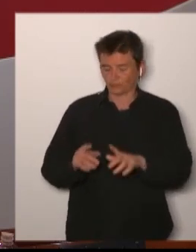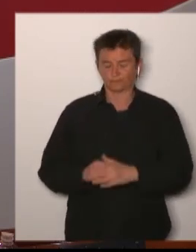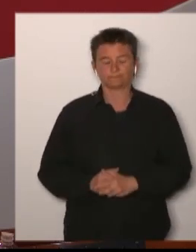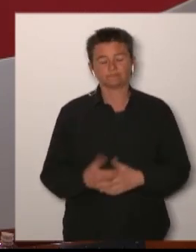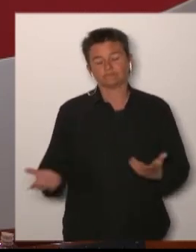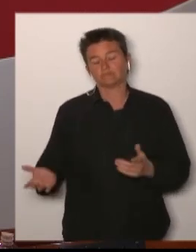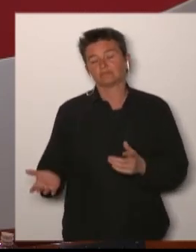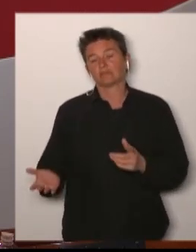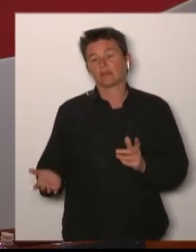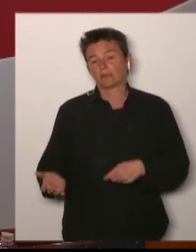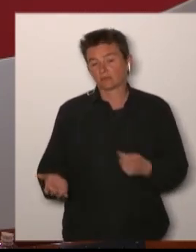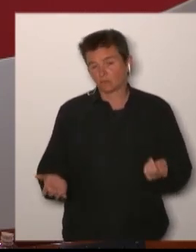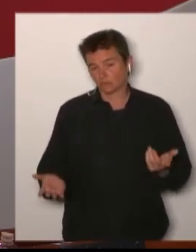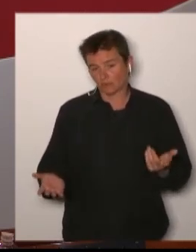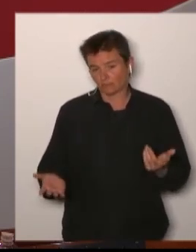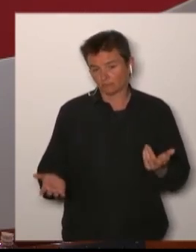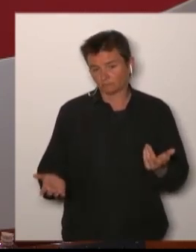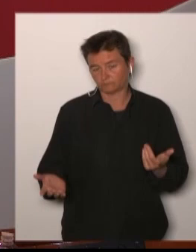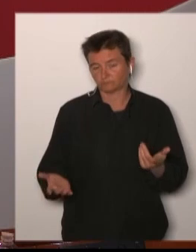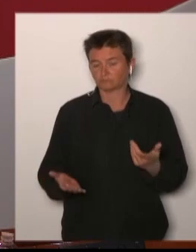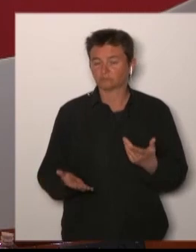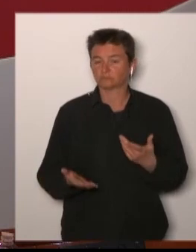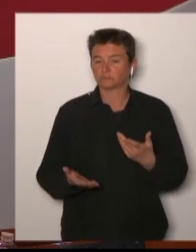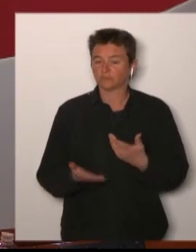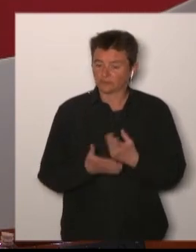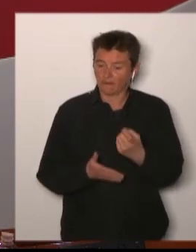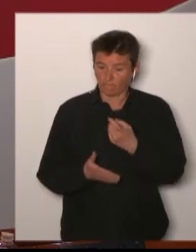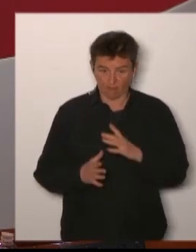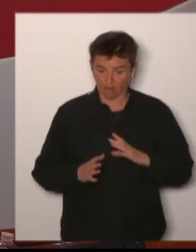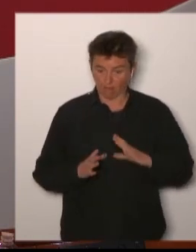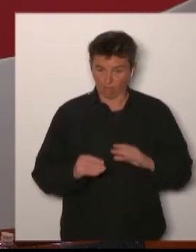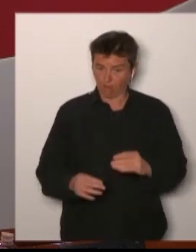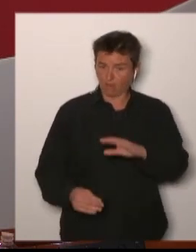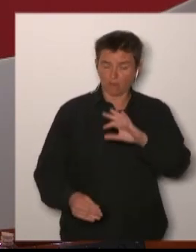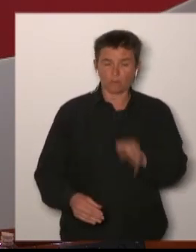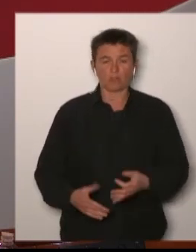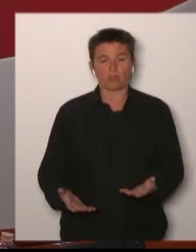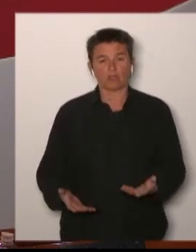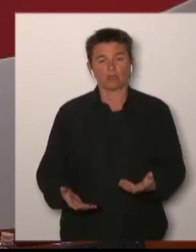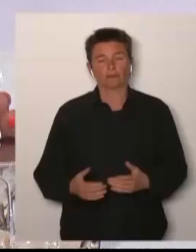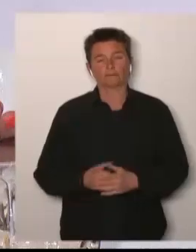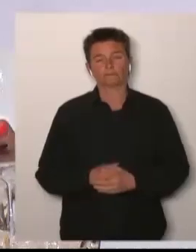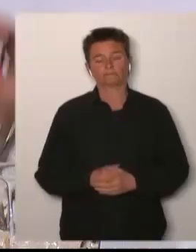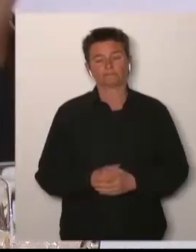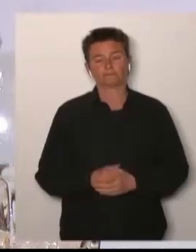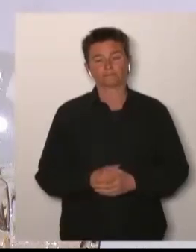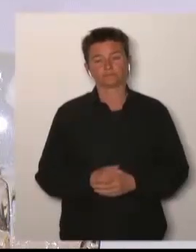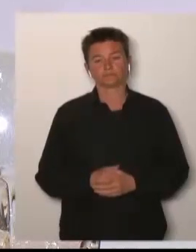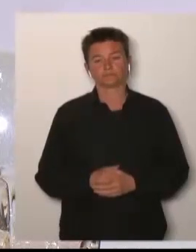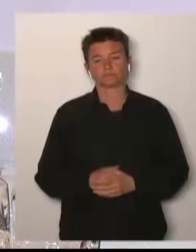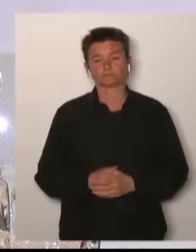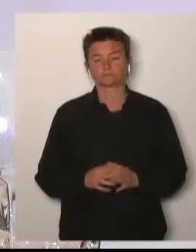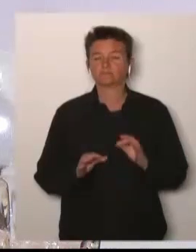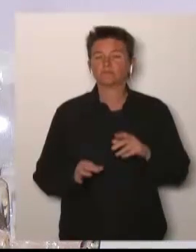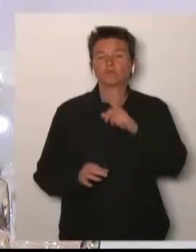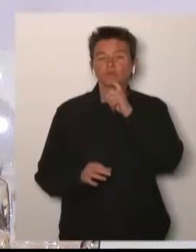real issue on the ground. As you said, it can be very confusing. What John just said is very soothing to that, in the sense that this